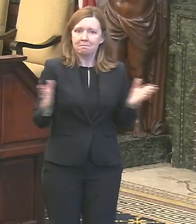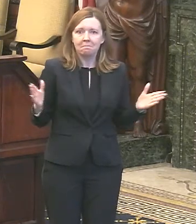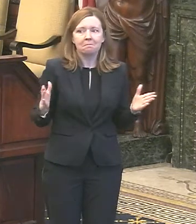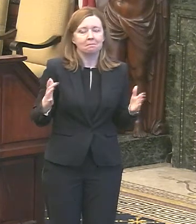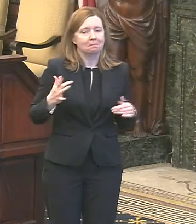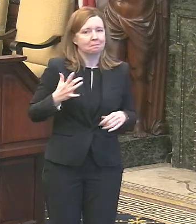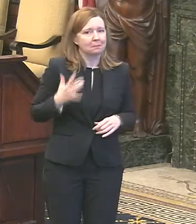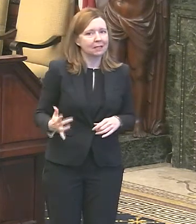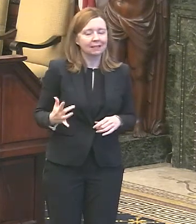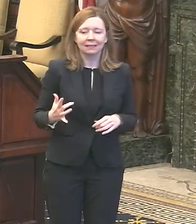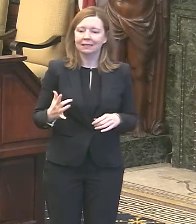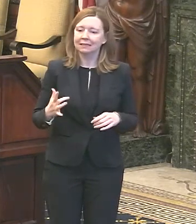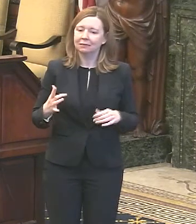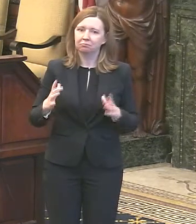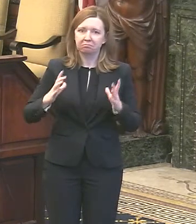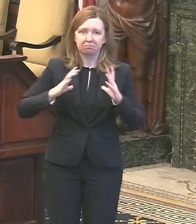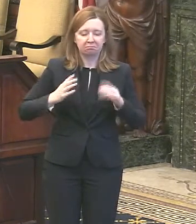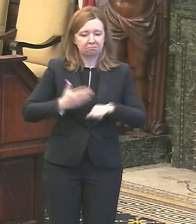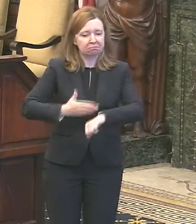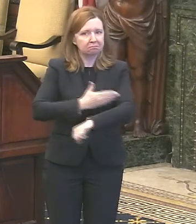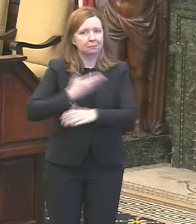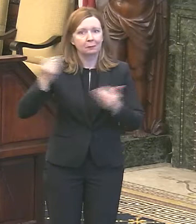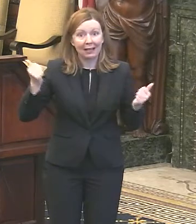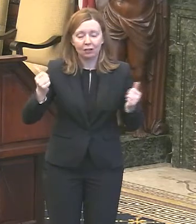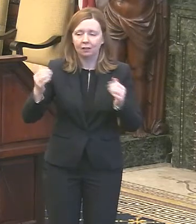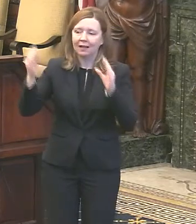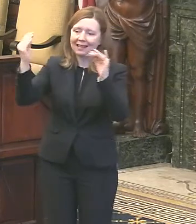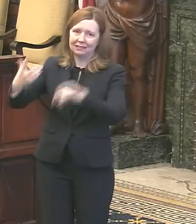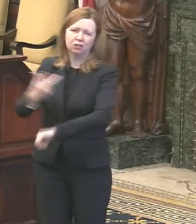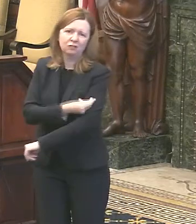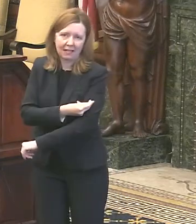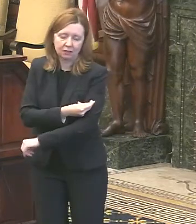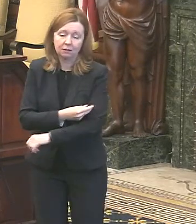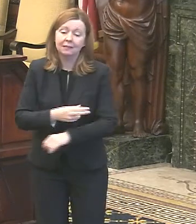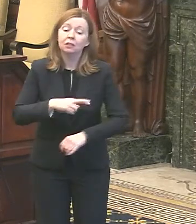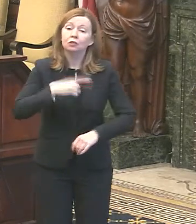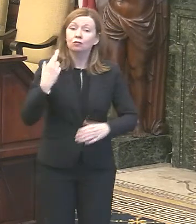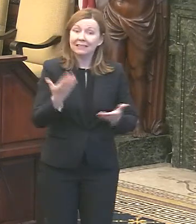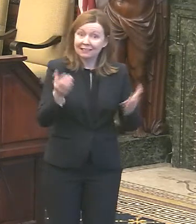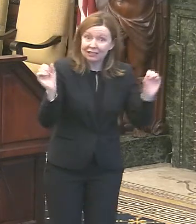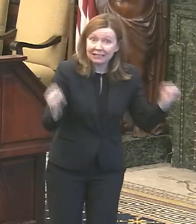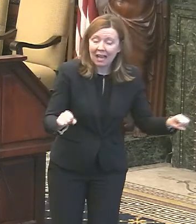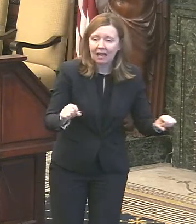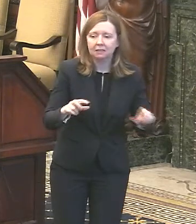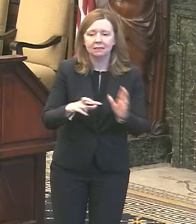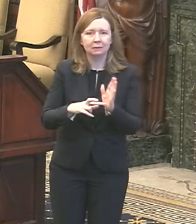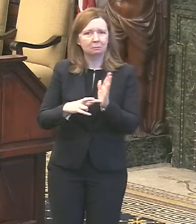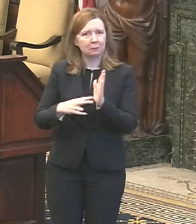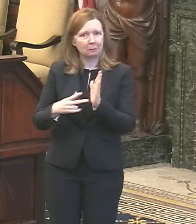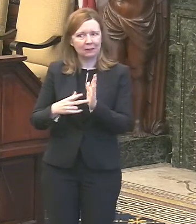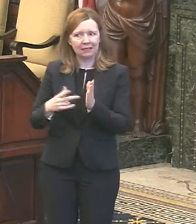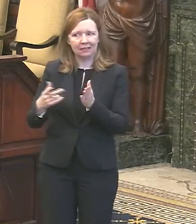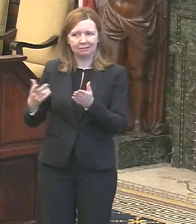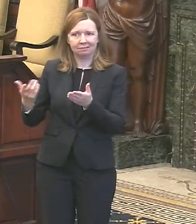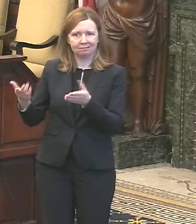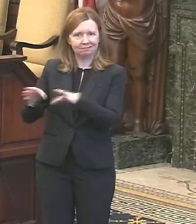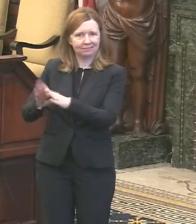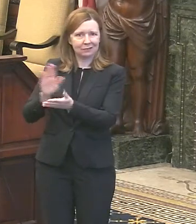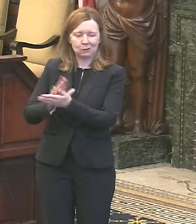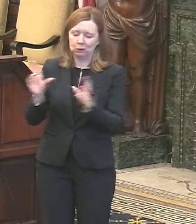fine, and the teachers should be vaccinated. So yes, there is a risk there, but I don't think that means that we should not allow children back in